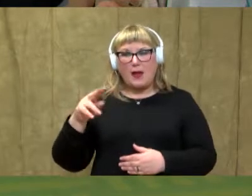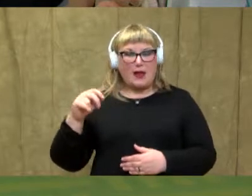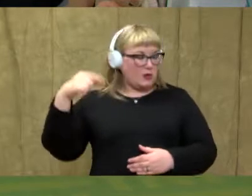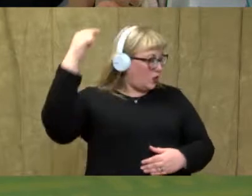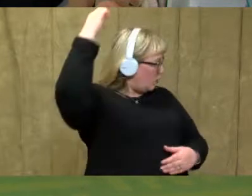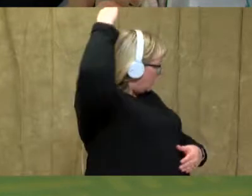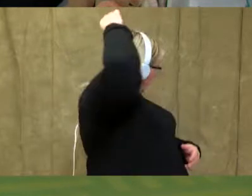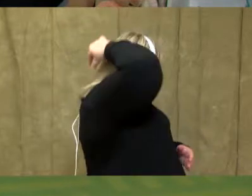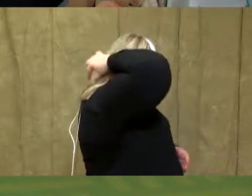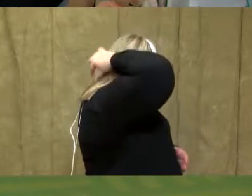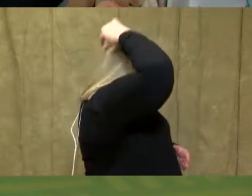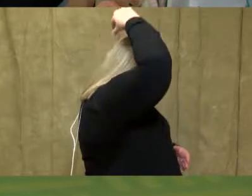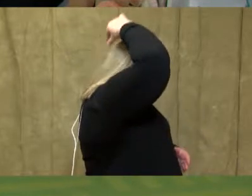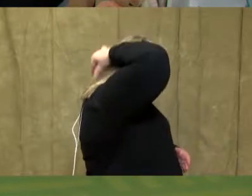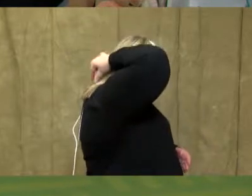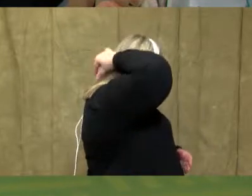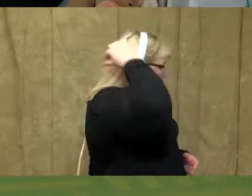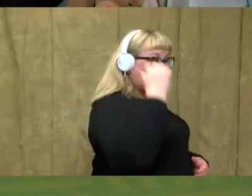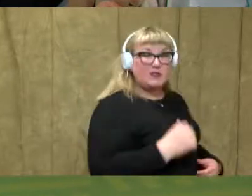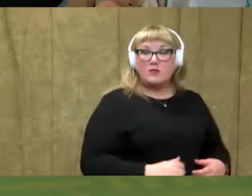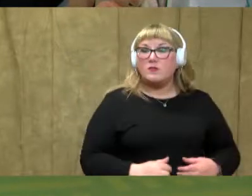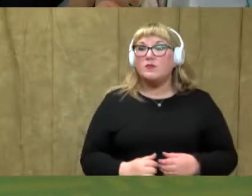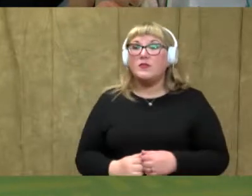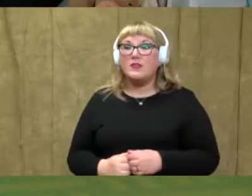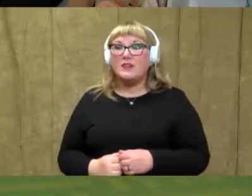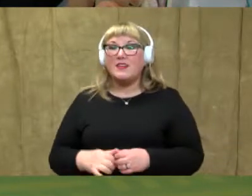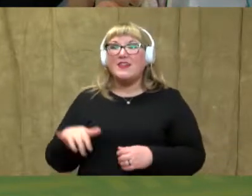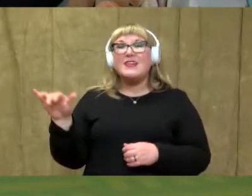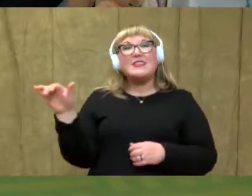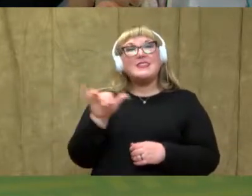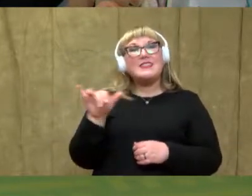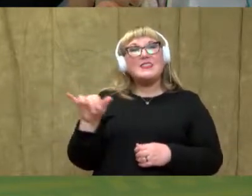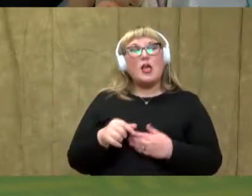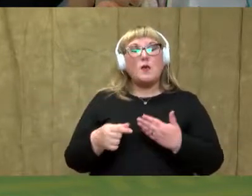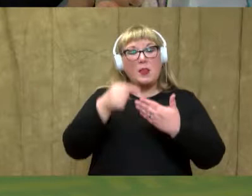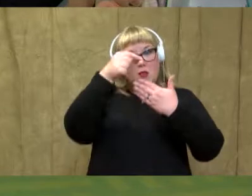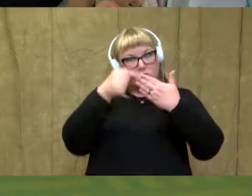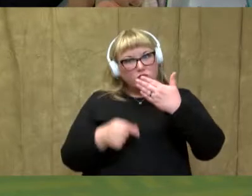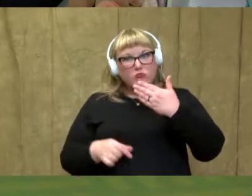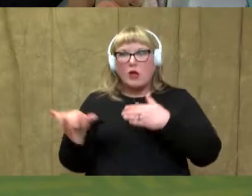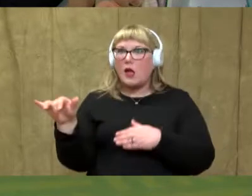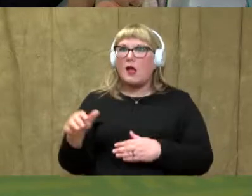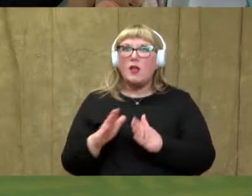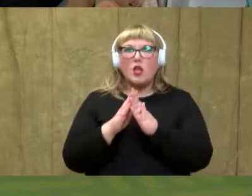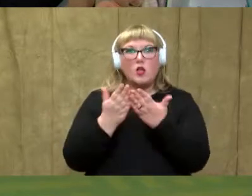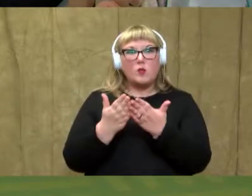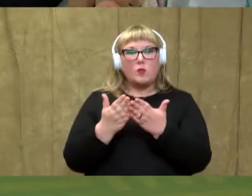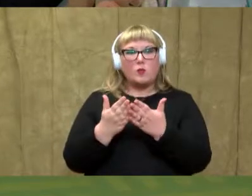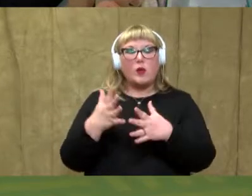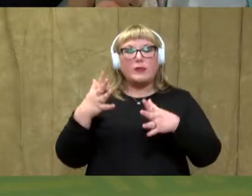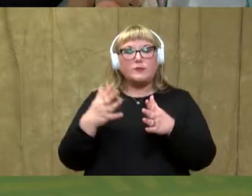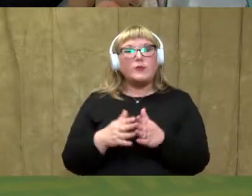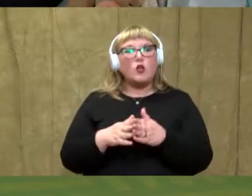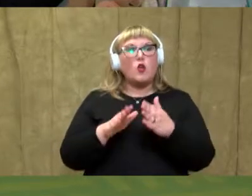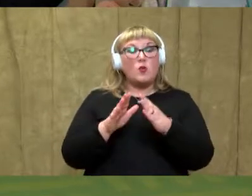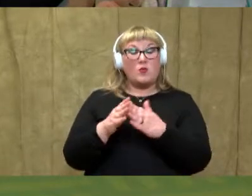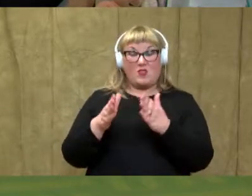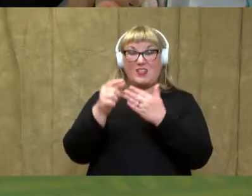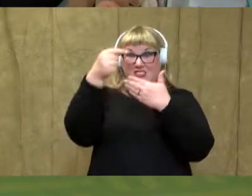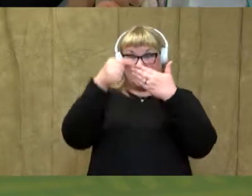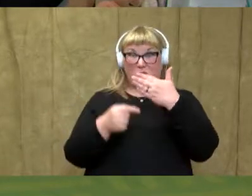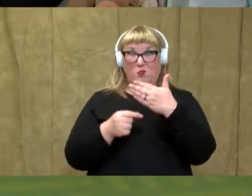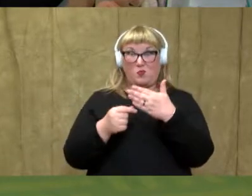back here. And your spine is kind of like the spine of the book. It keeps the pages together, and your spine keeps you together.